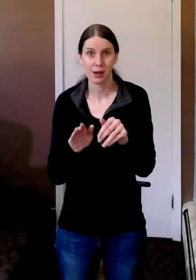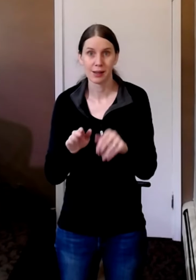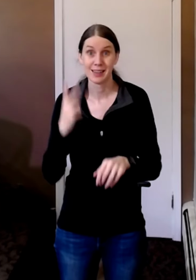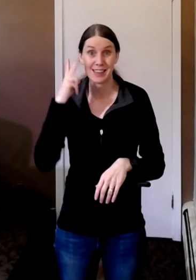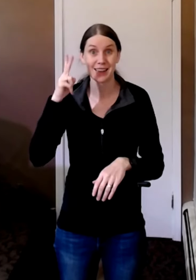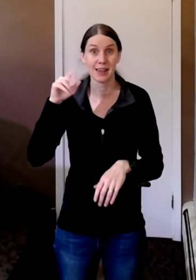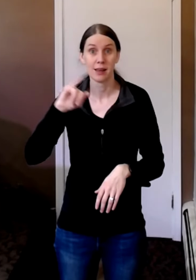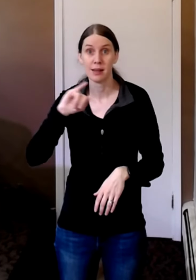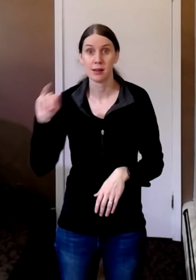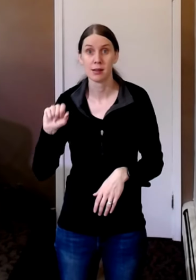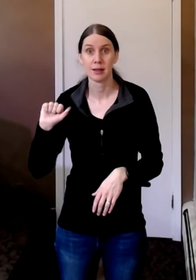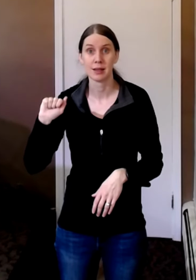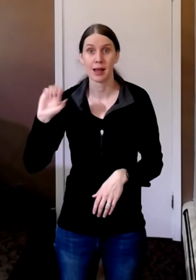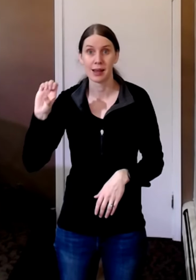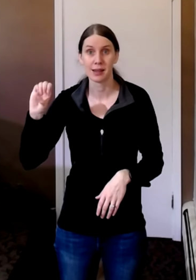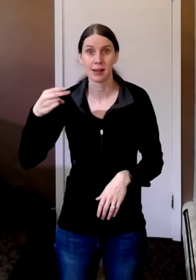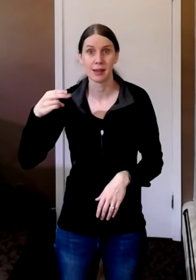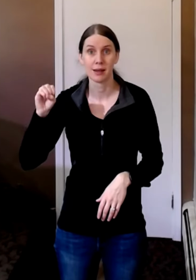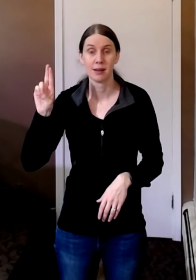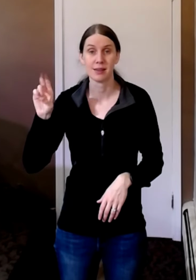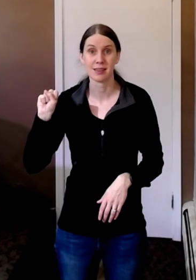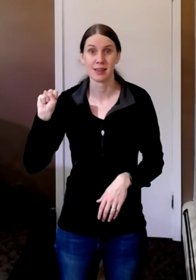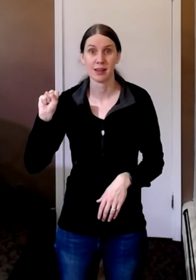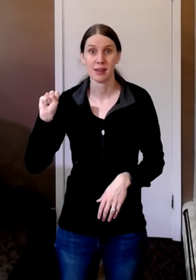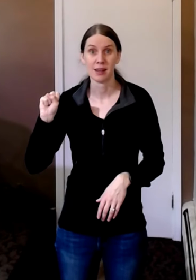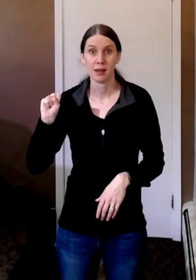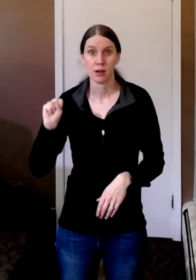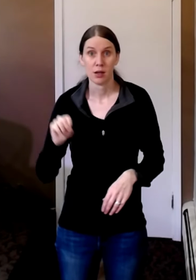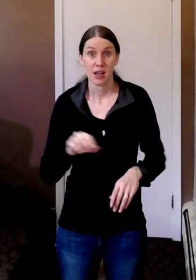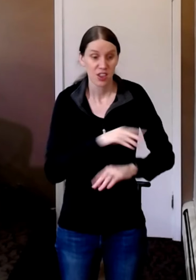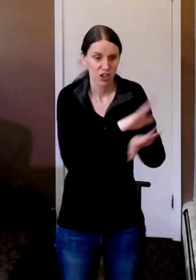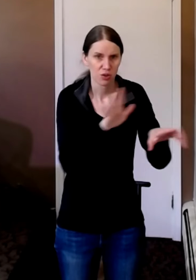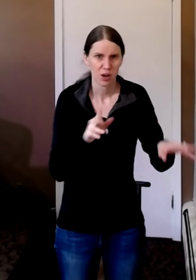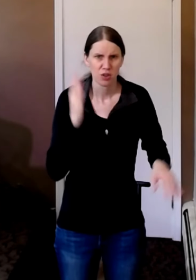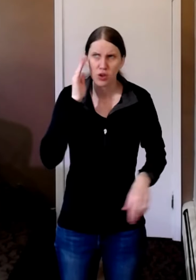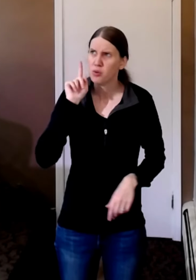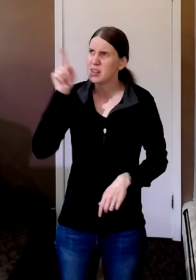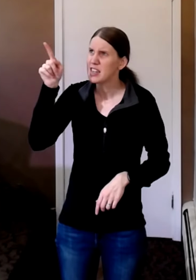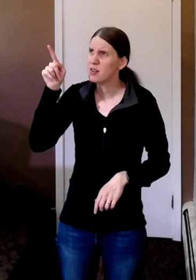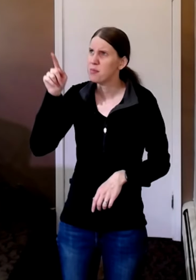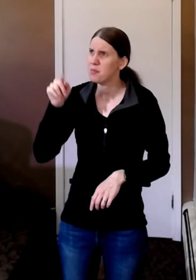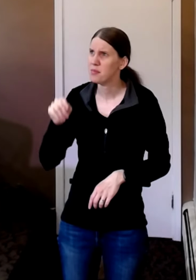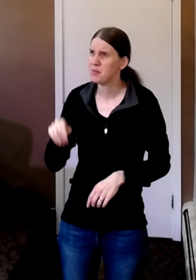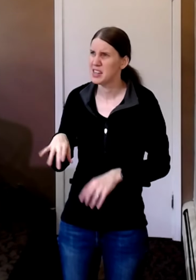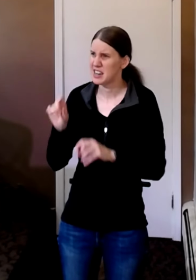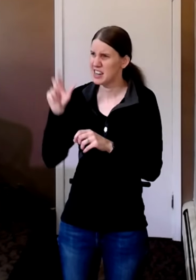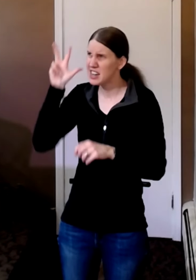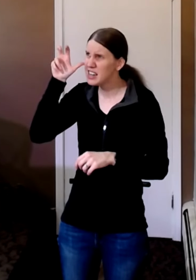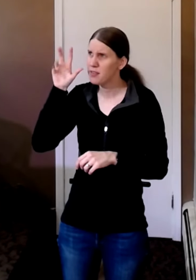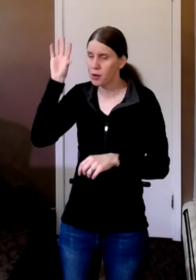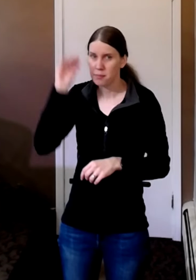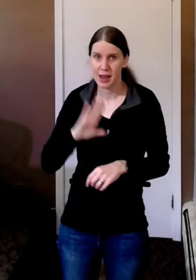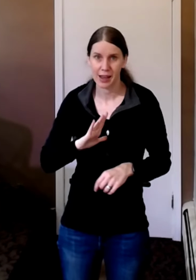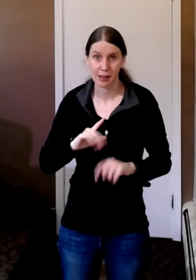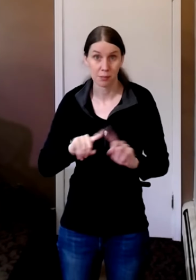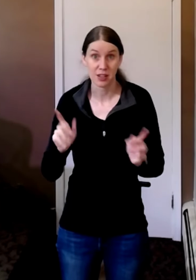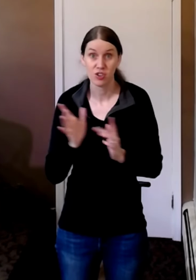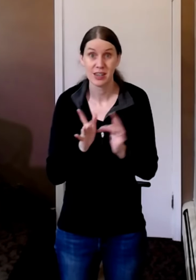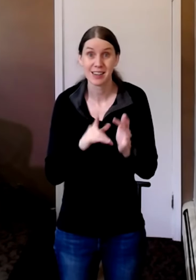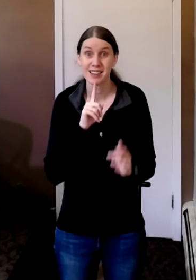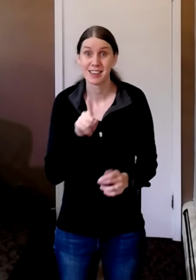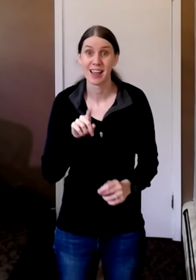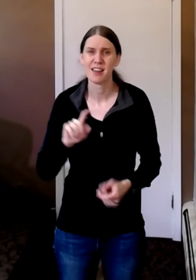Zacchaeus. And everybody knew he was an evil man because he was the tax collector. He said, come down from there. I'm going to your house to eat